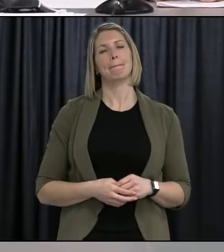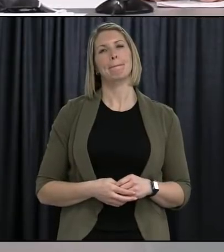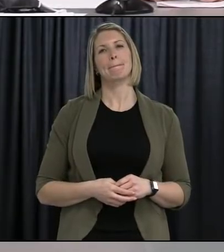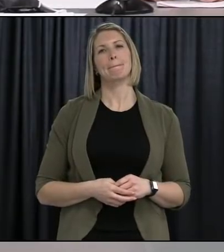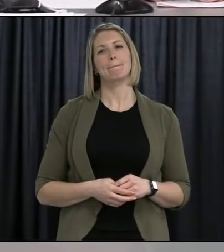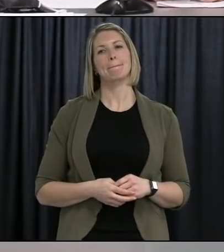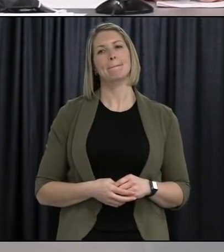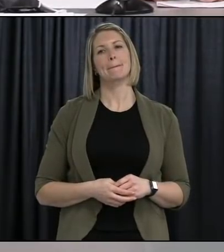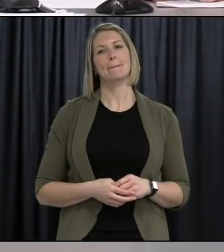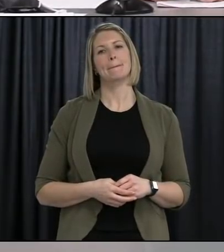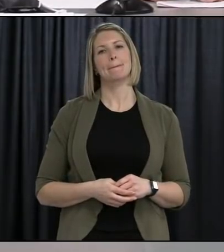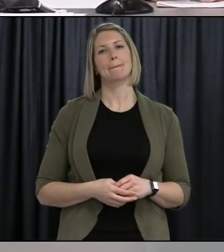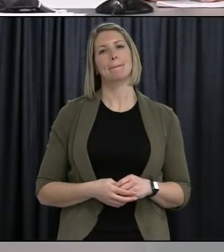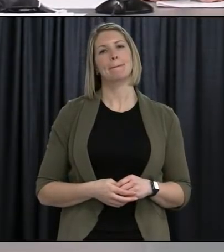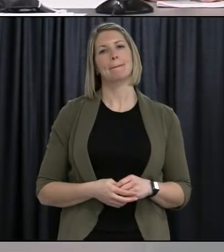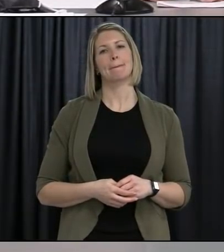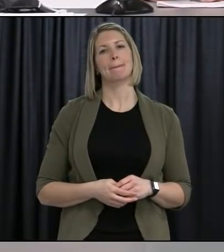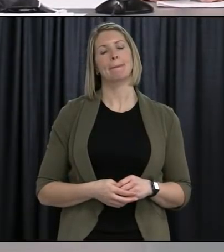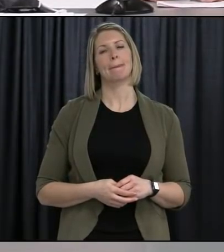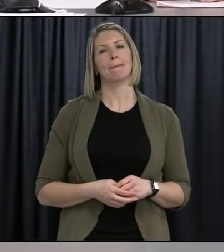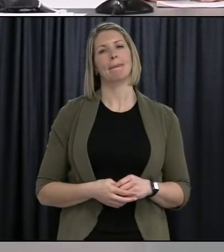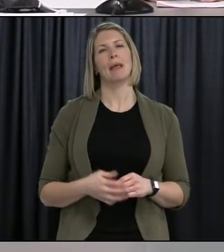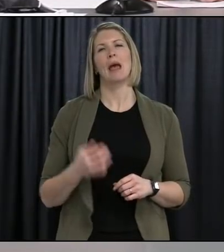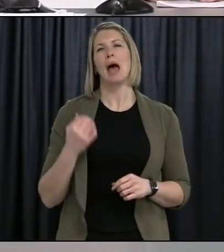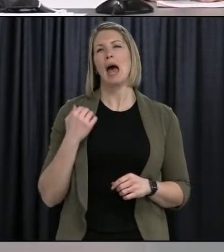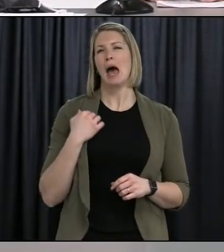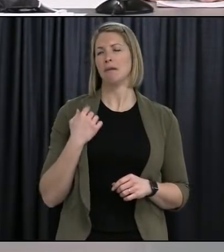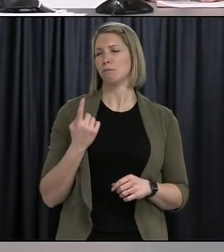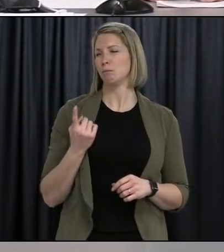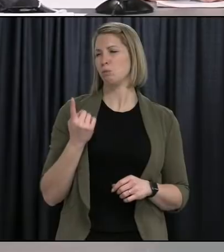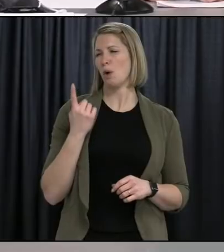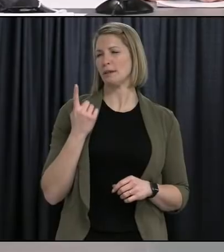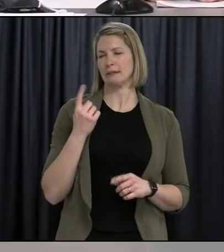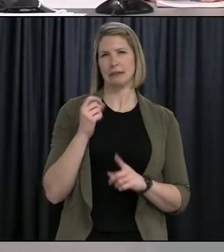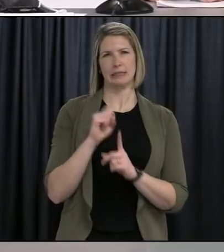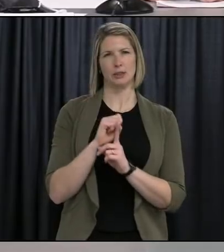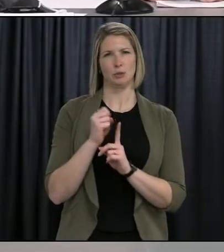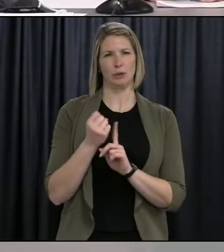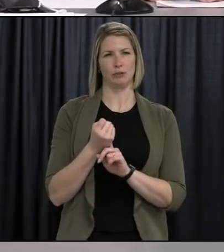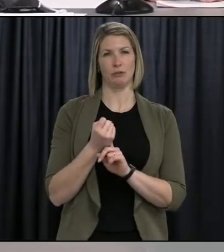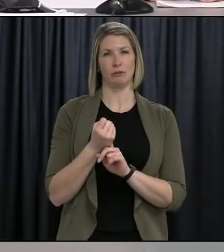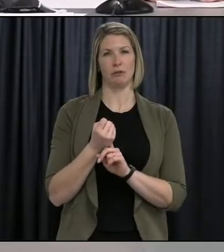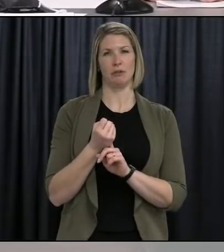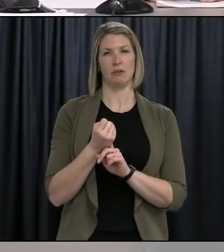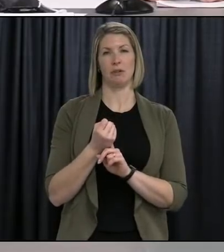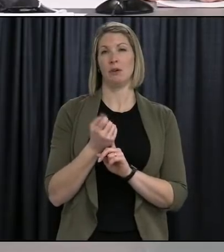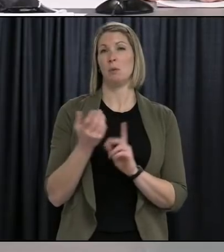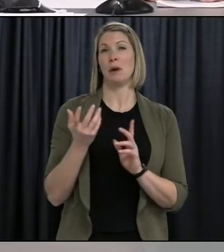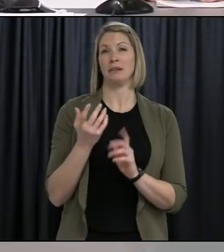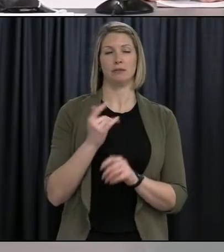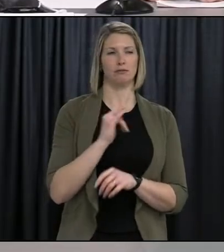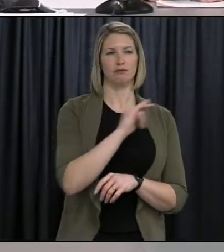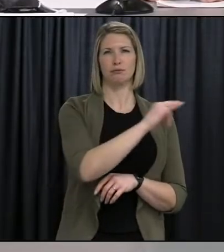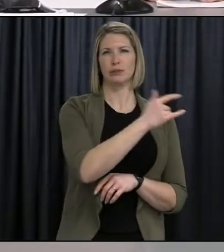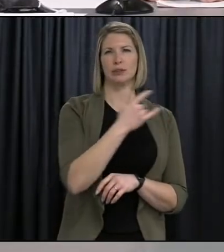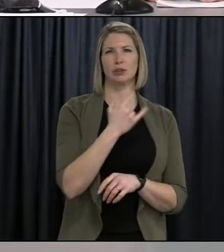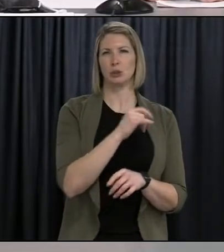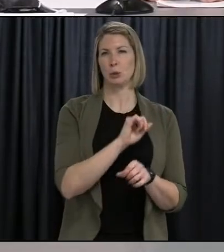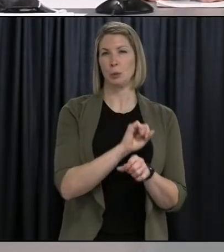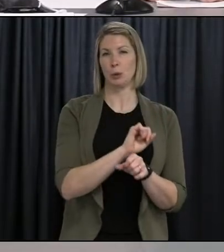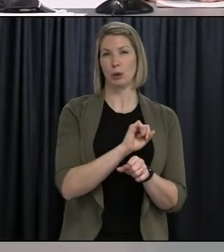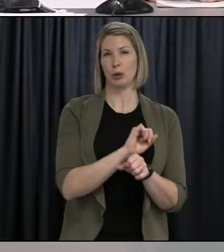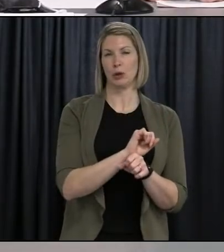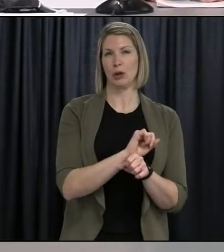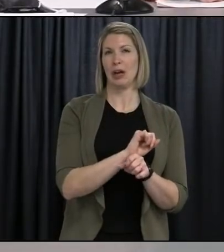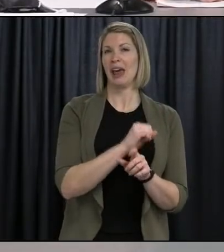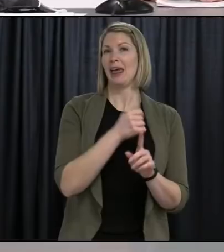I have a situation of a rotational worker that found themselves kind of going in circles with the local healthcare